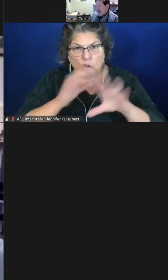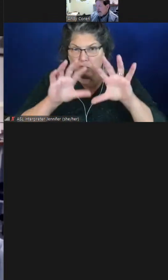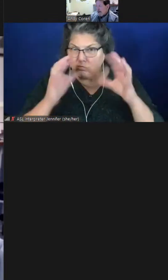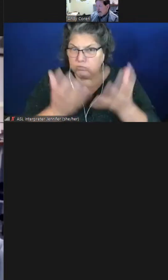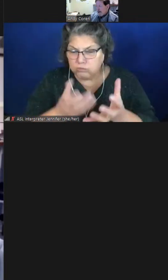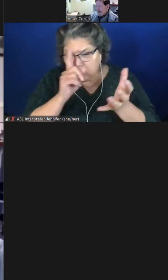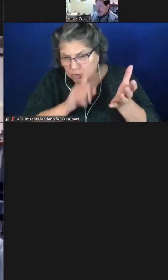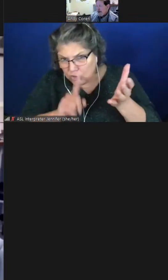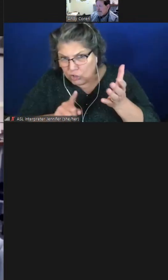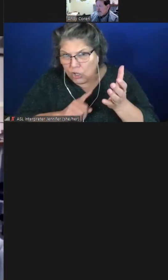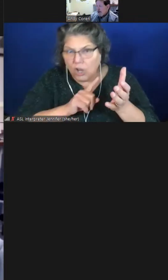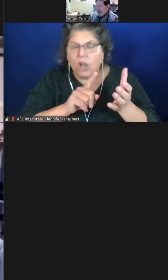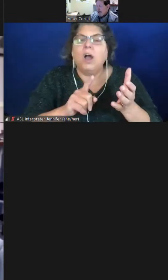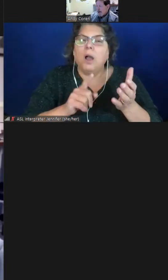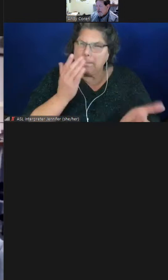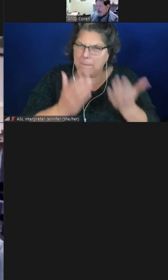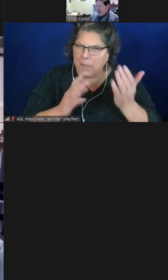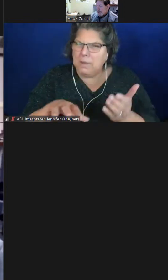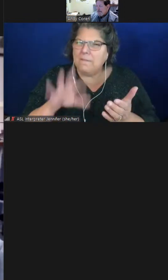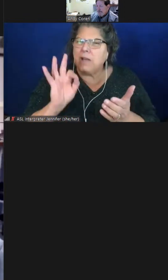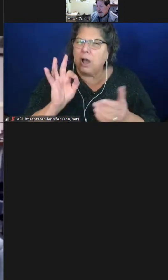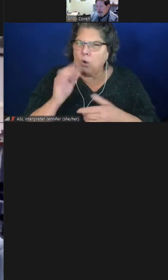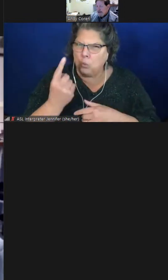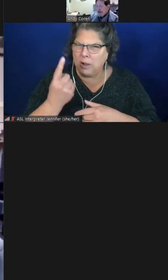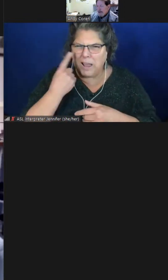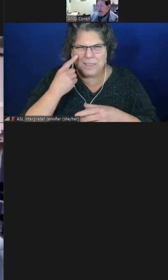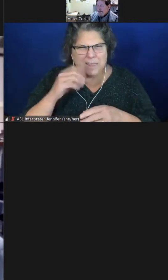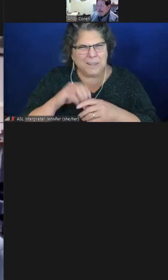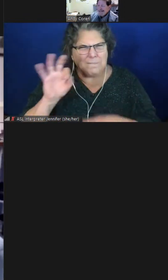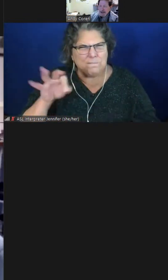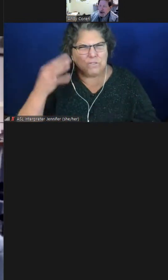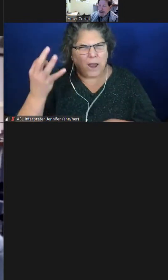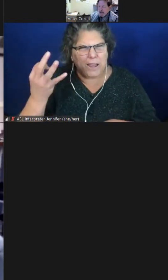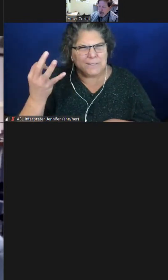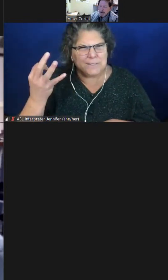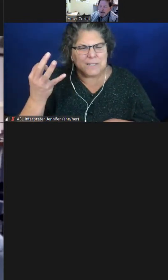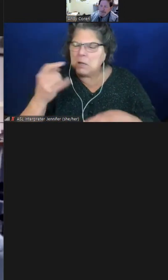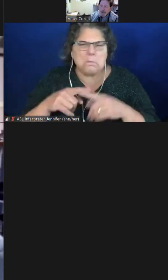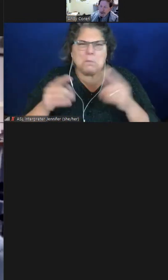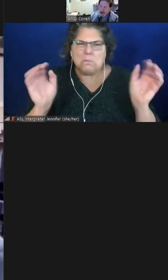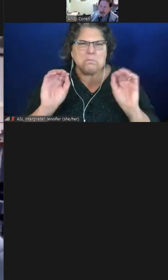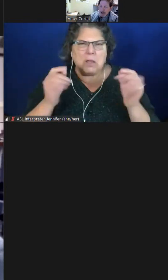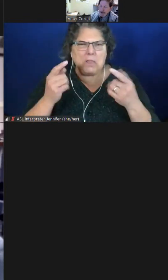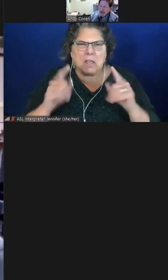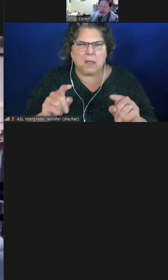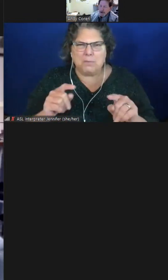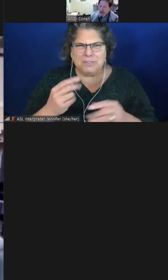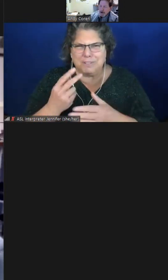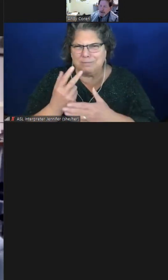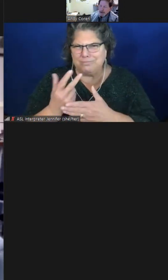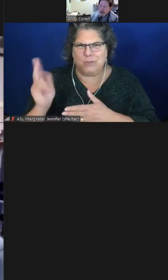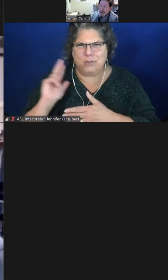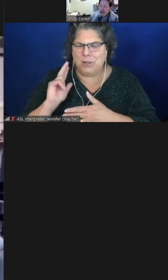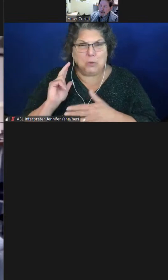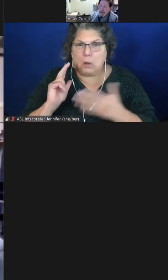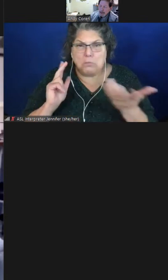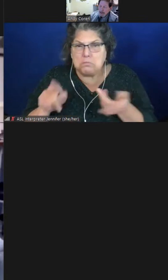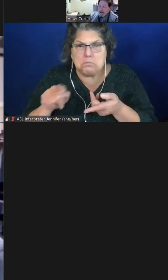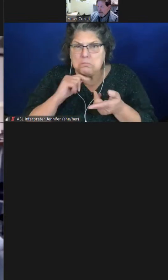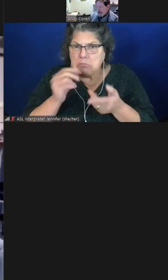have discovered one. I think it was in France, but it didn't go anywhere. It was a few weeks ago, and it didn't grow.